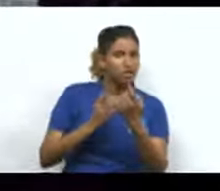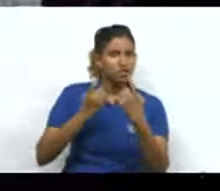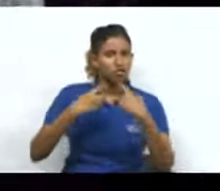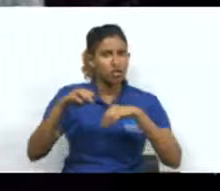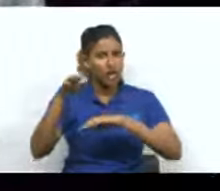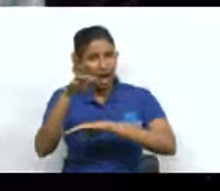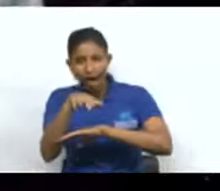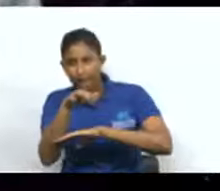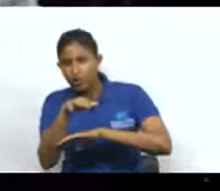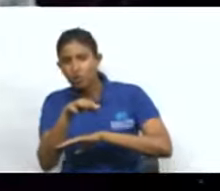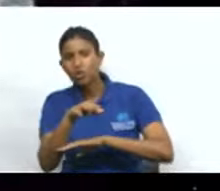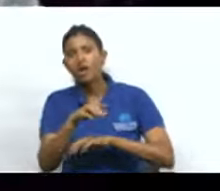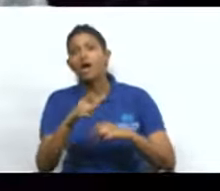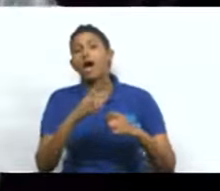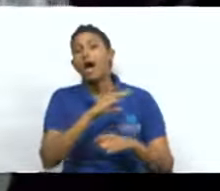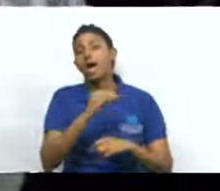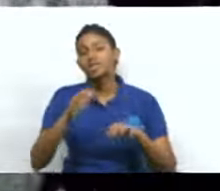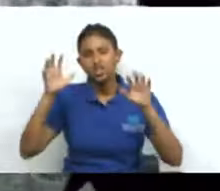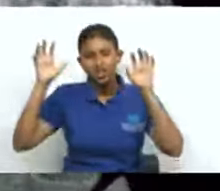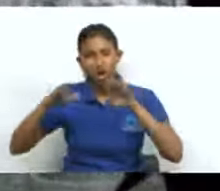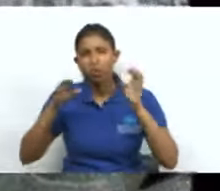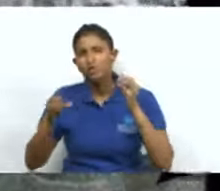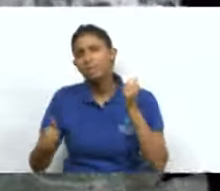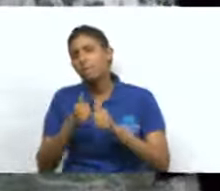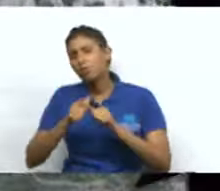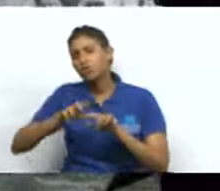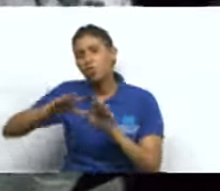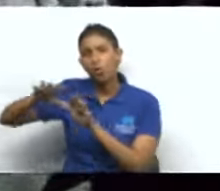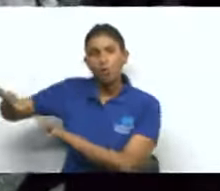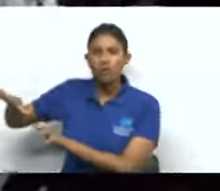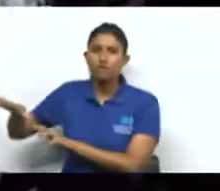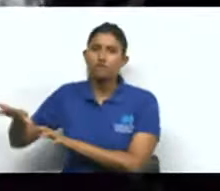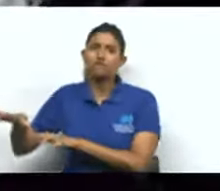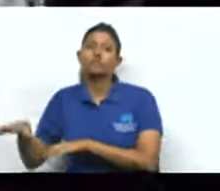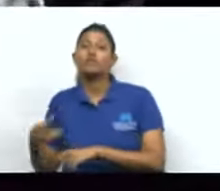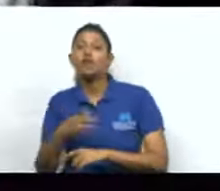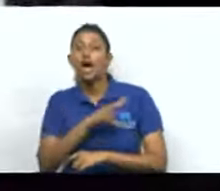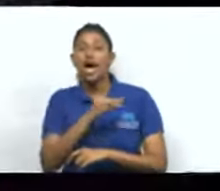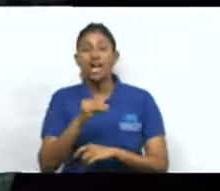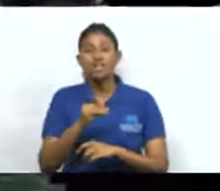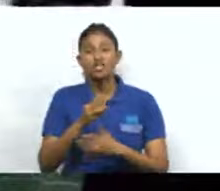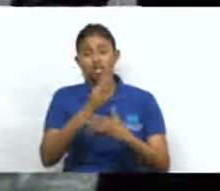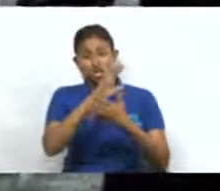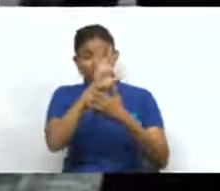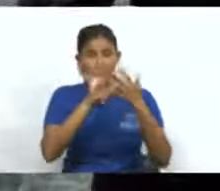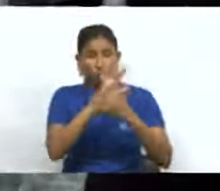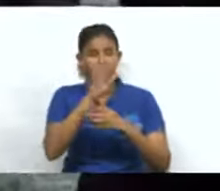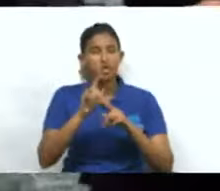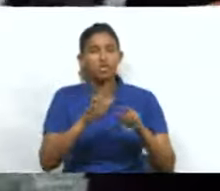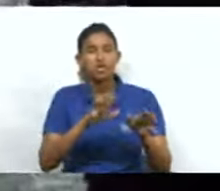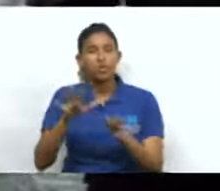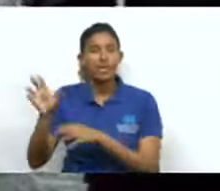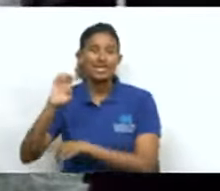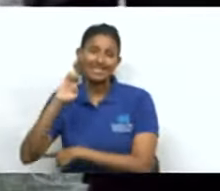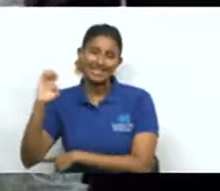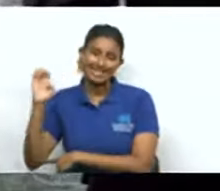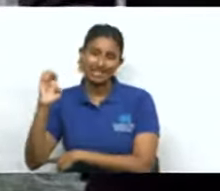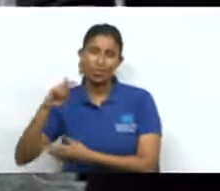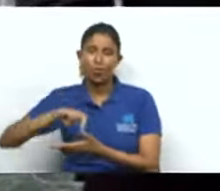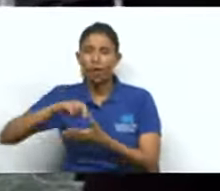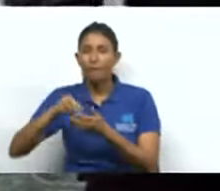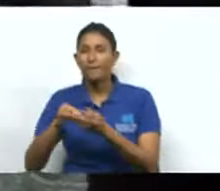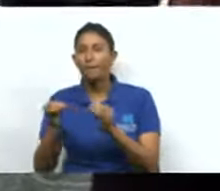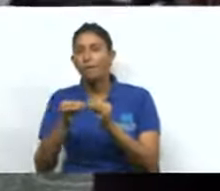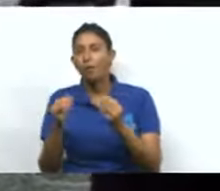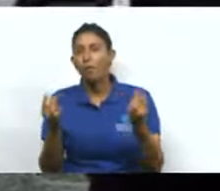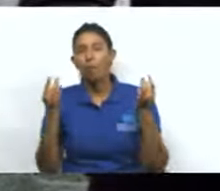Lots of our showers remaining offshore. Now, widely scattered cloudy activity to our east, all associated with an increase in moisture due